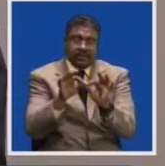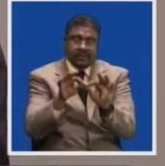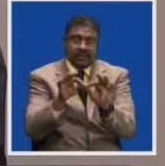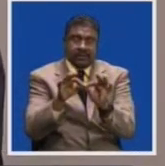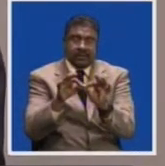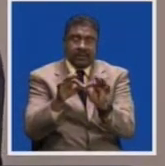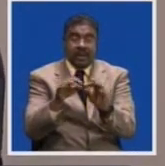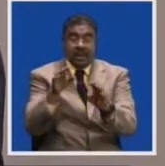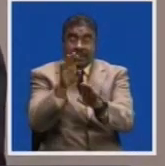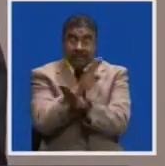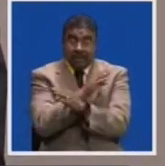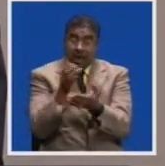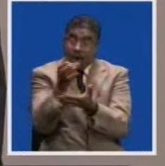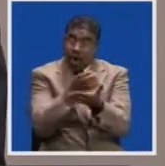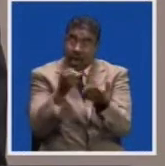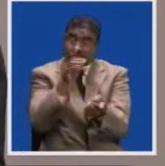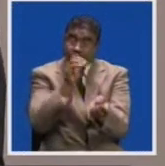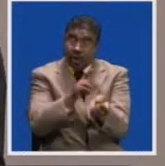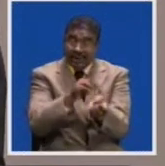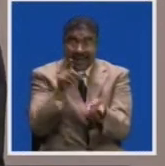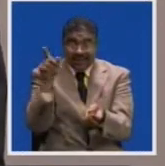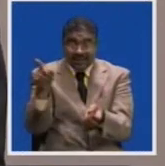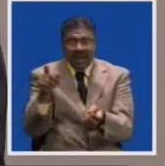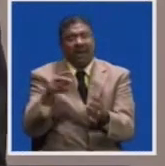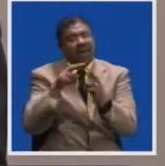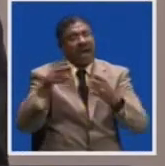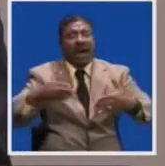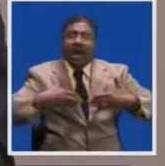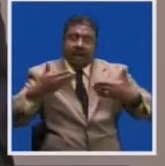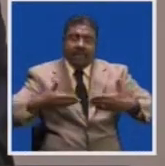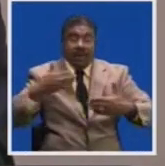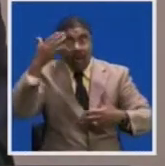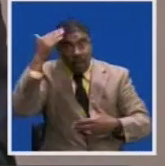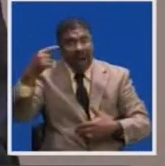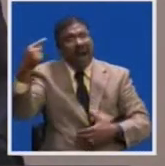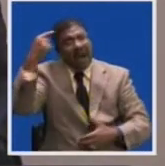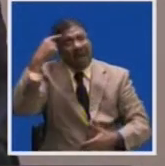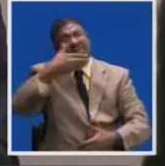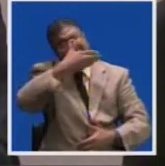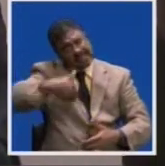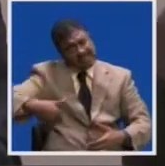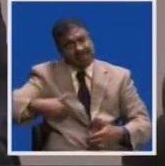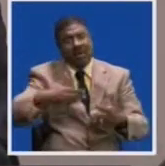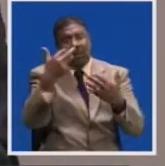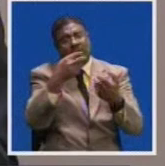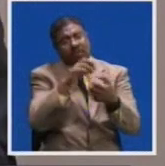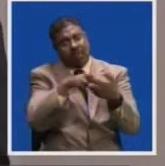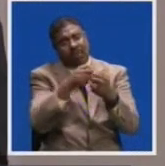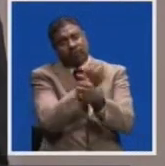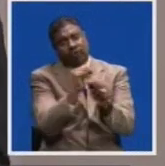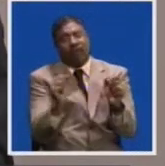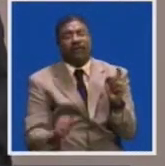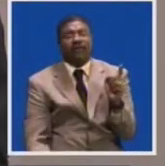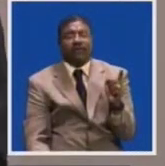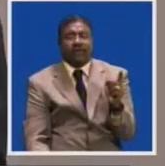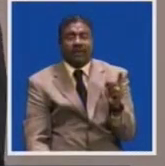of Physicians is pleased with government's commitment in combating non-communicable diseases. The organizing committee has put